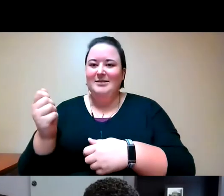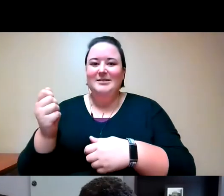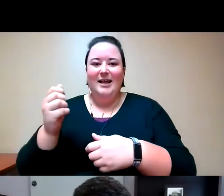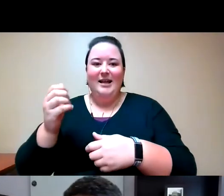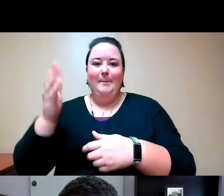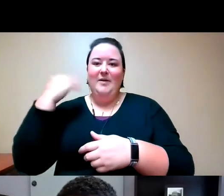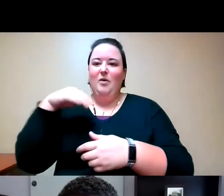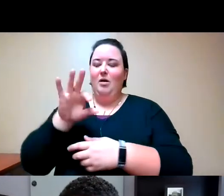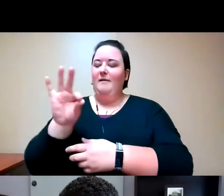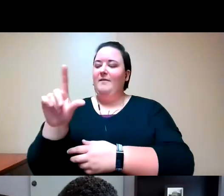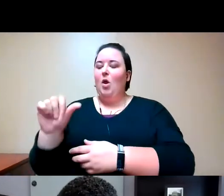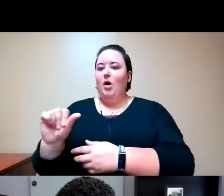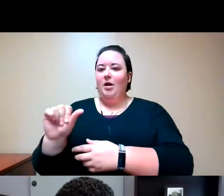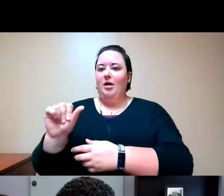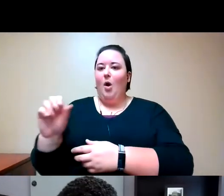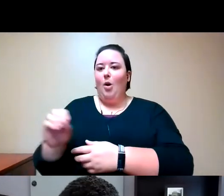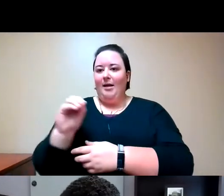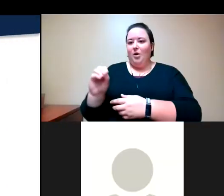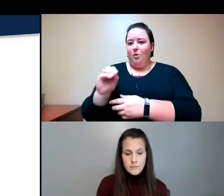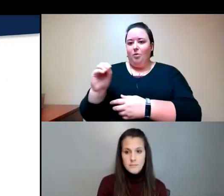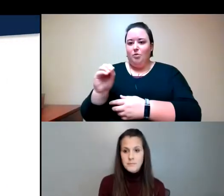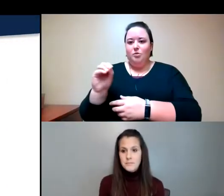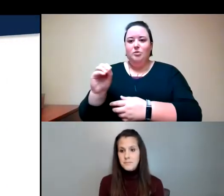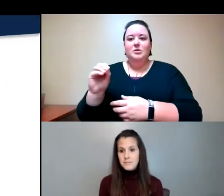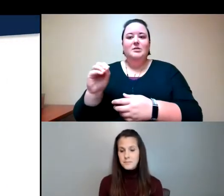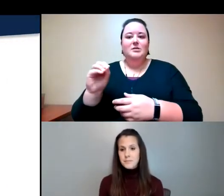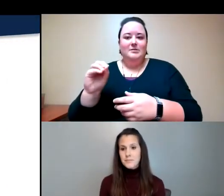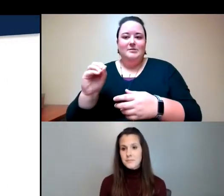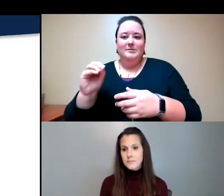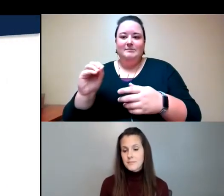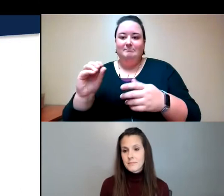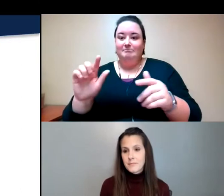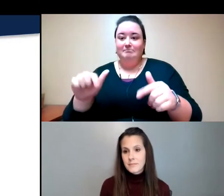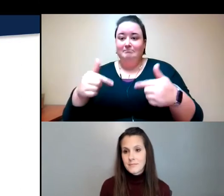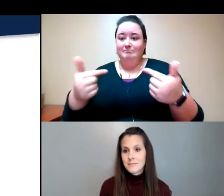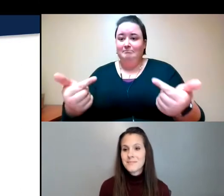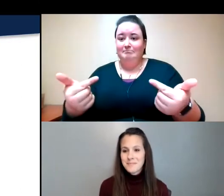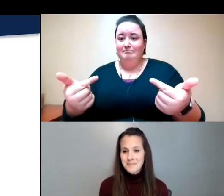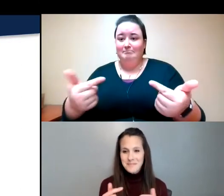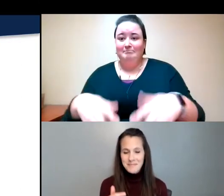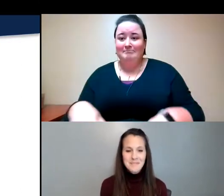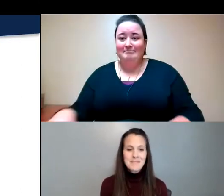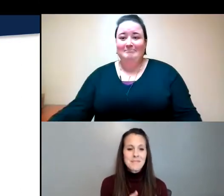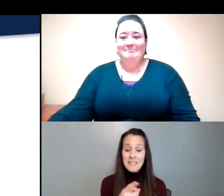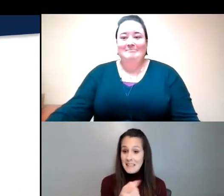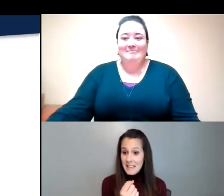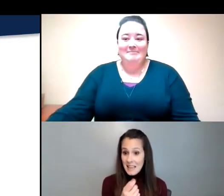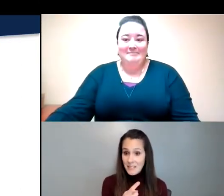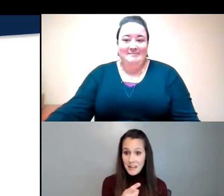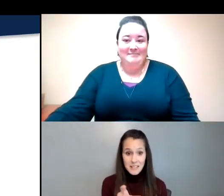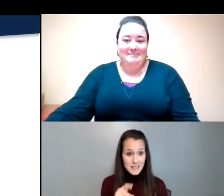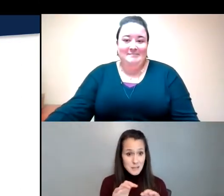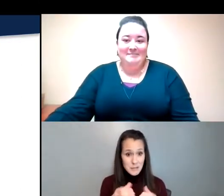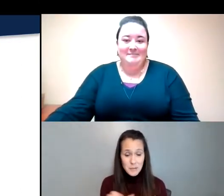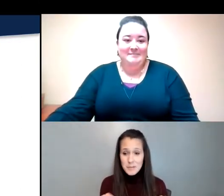past April. Now, I showed you Alabama, and I said that they've got amazing facilities, and every year they do very well. And they won